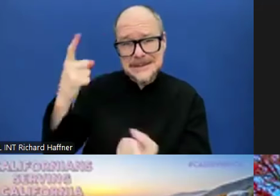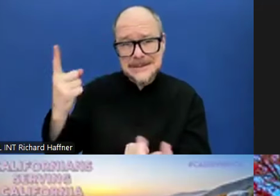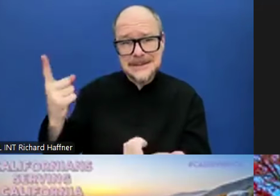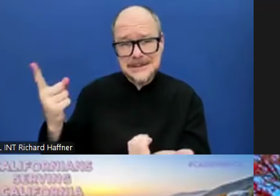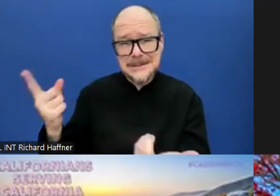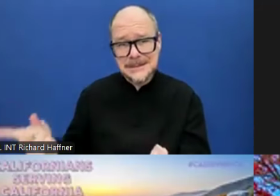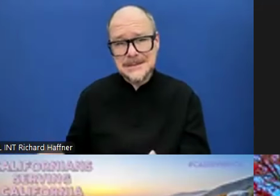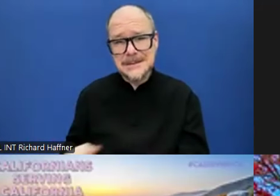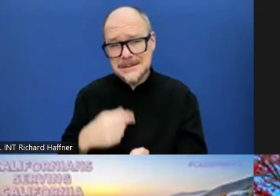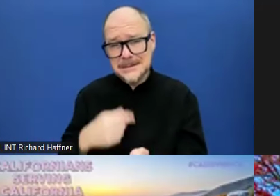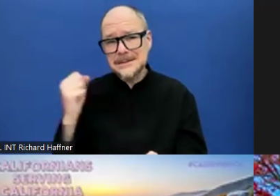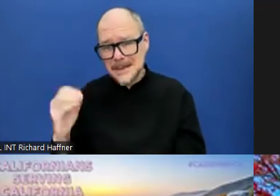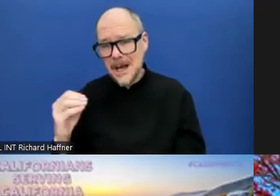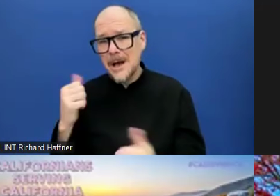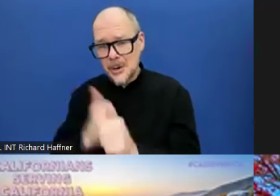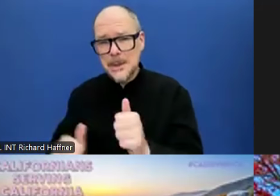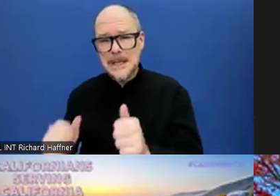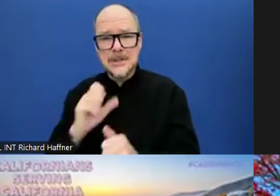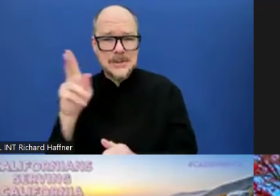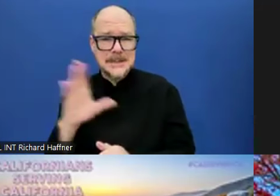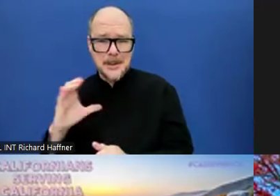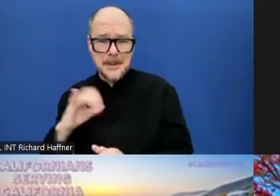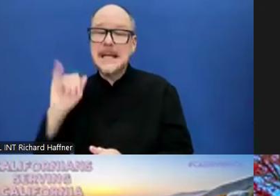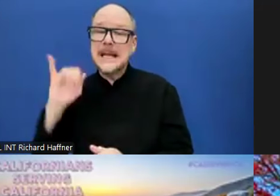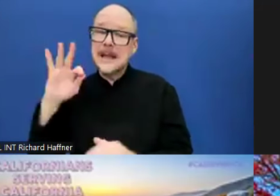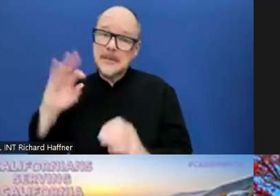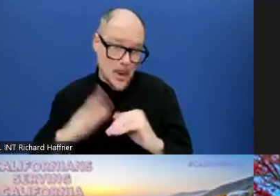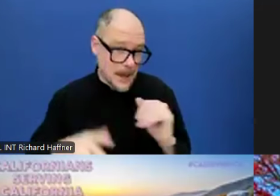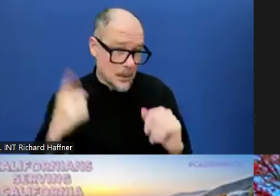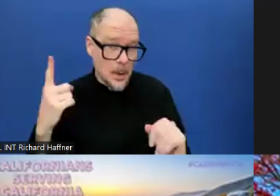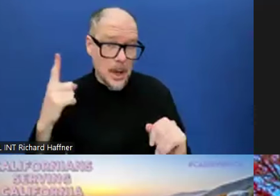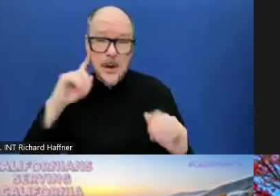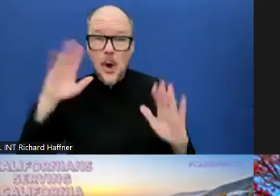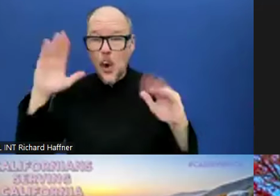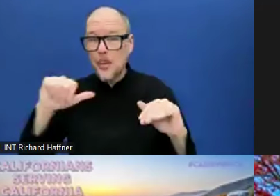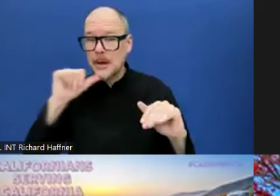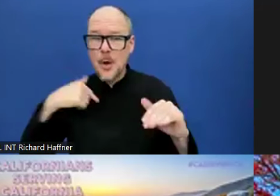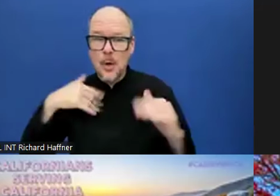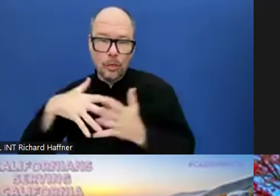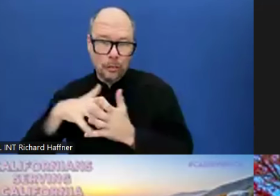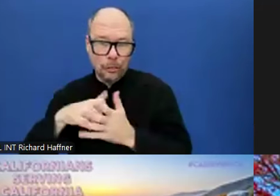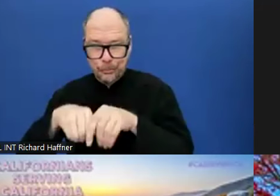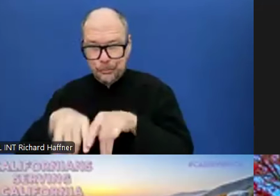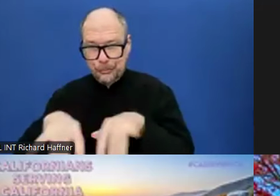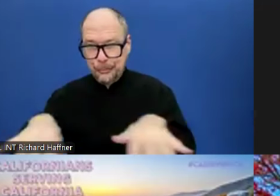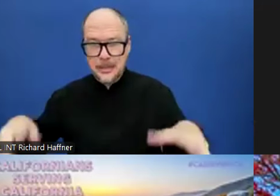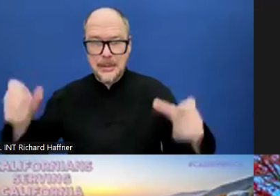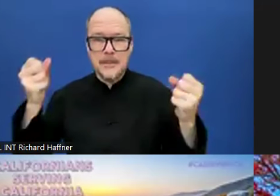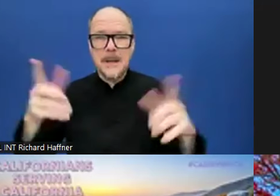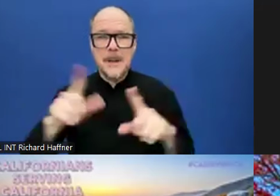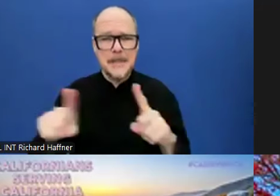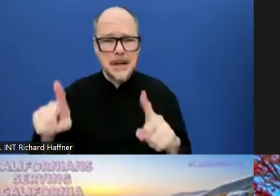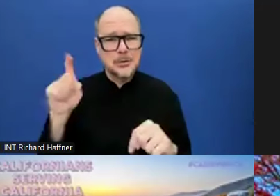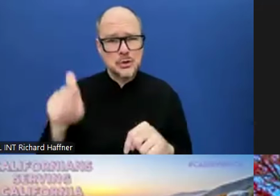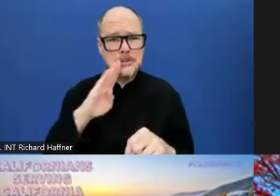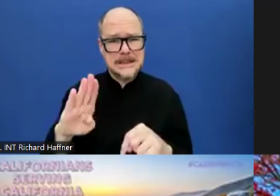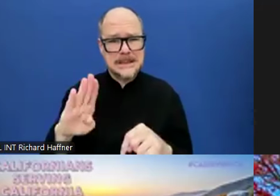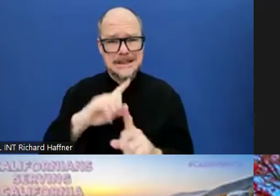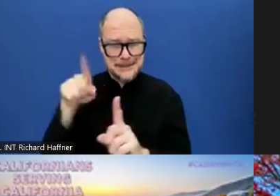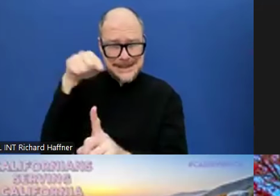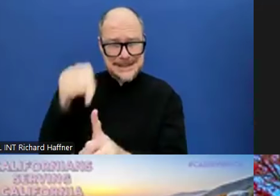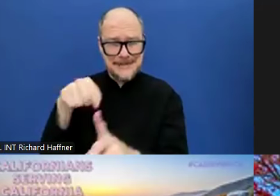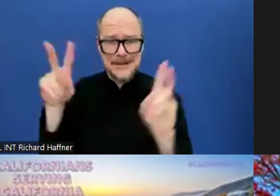So each subcommittee, if there's more than one, hopefully we don't get diluted like that, but it should be a specific topic And